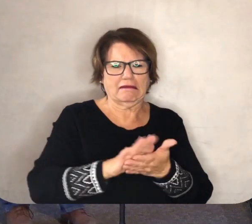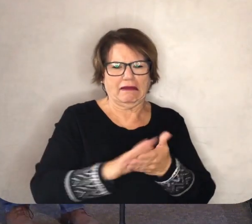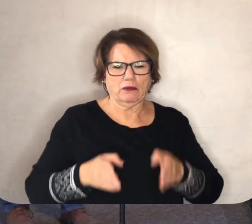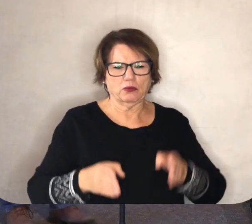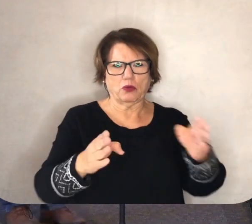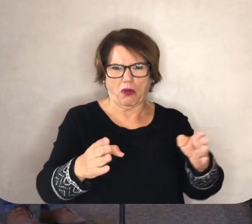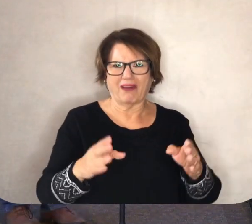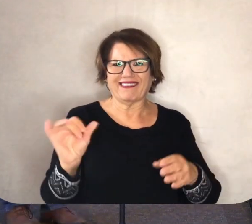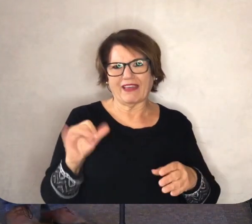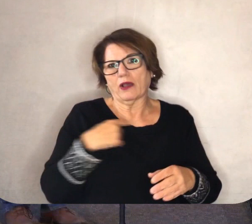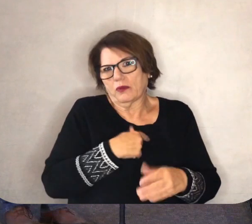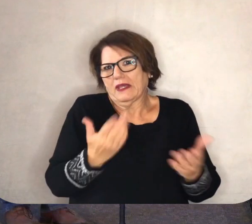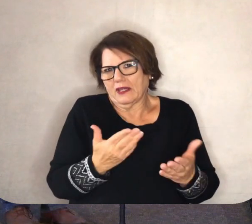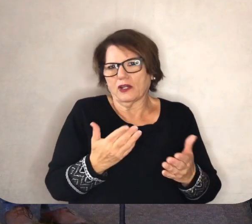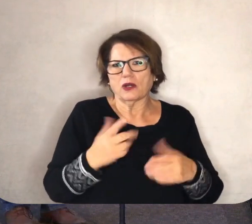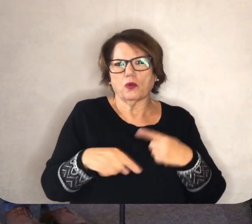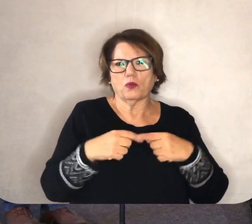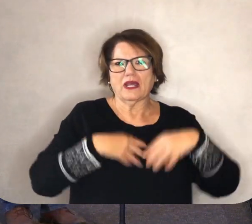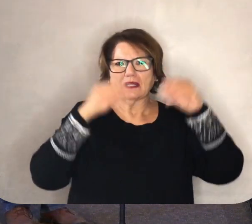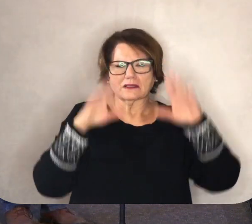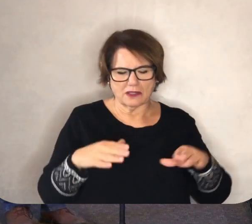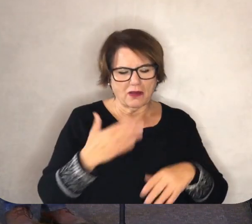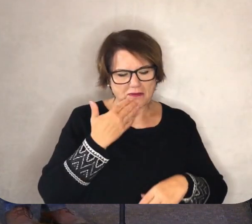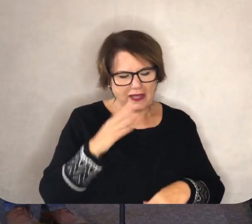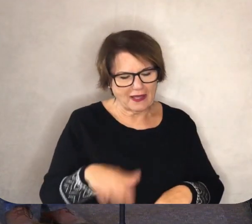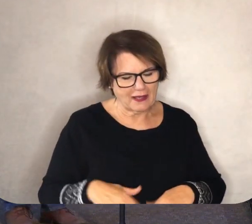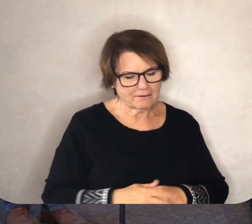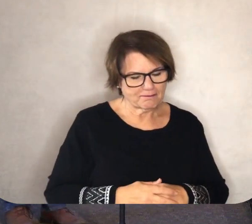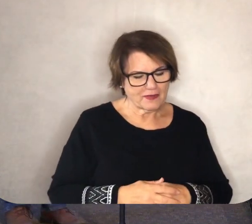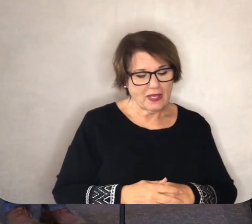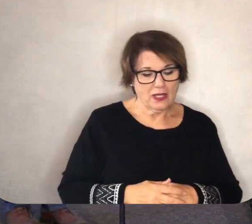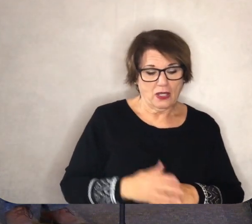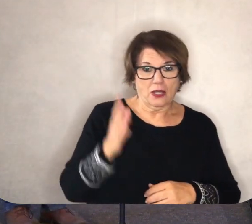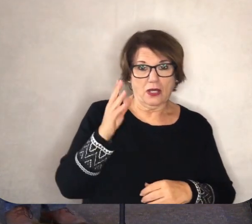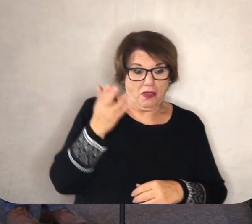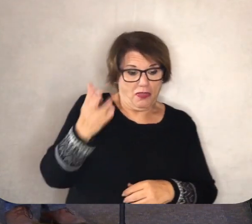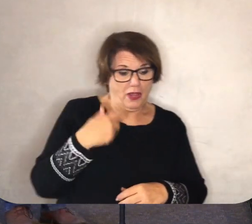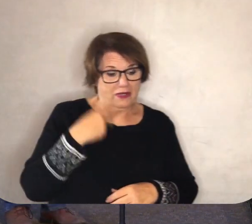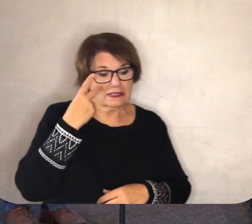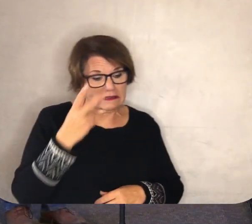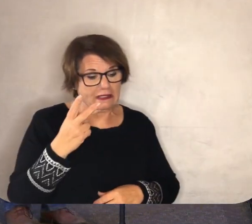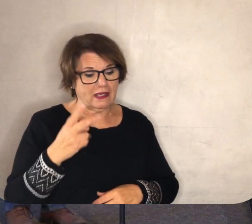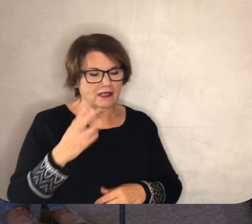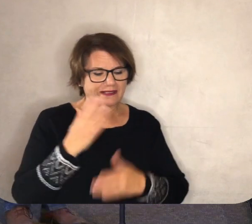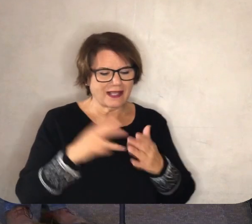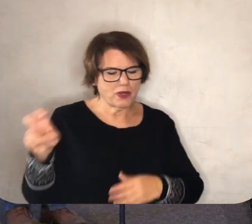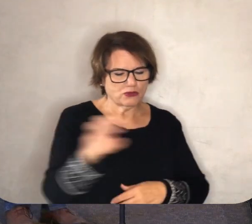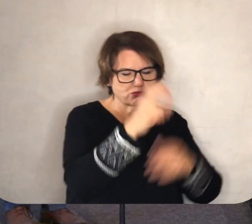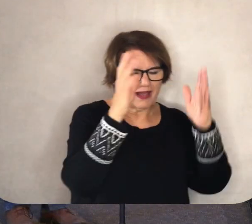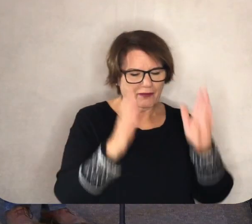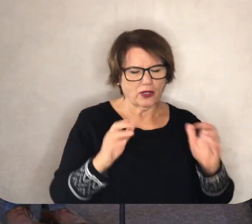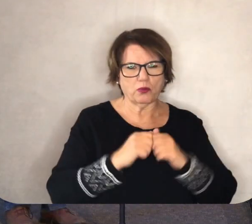thing that was moving in this desolate region were Bedouin and their camels. There would be a patch of small brush and a sheltered